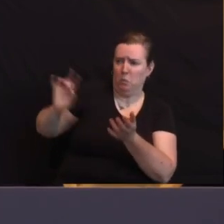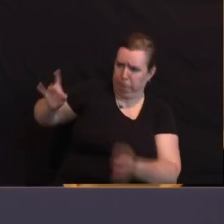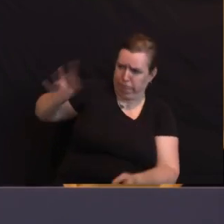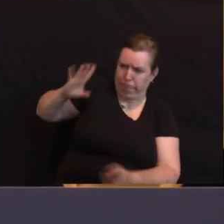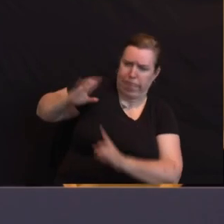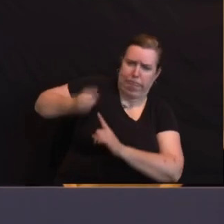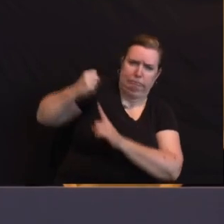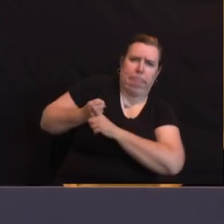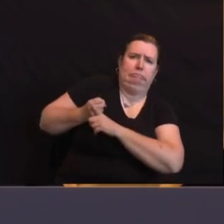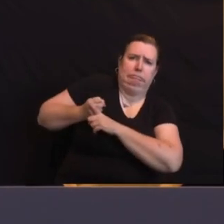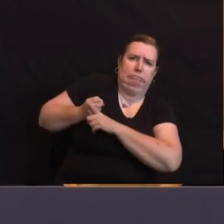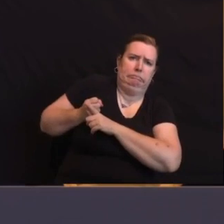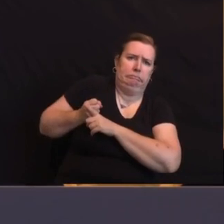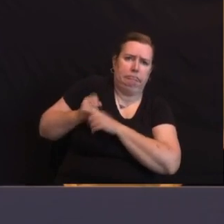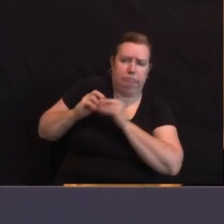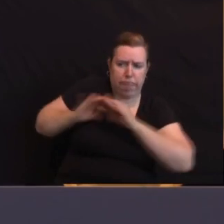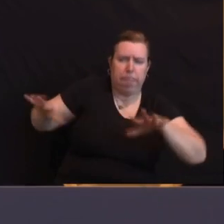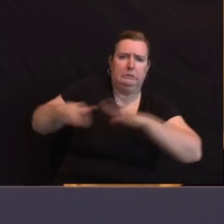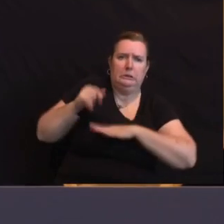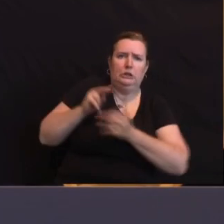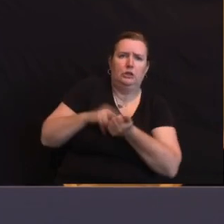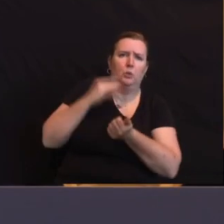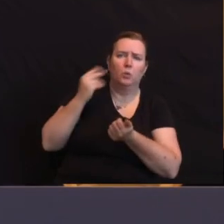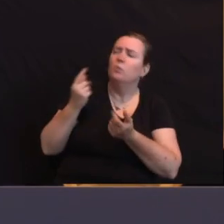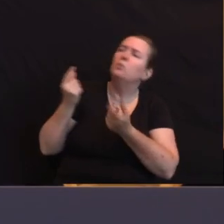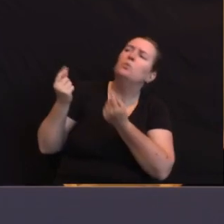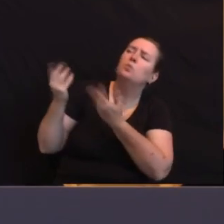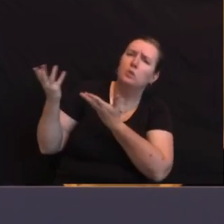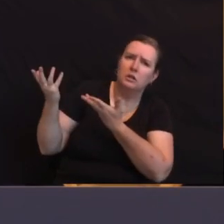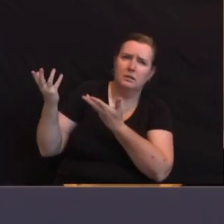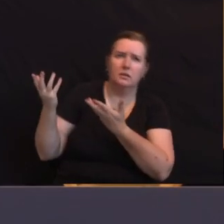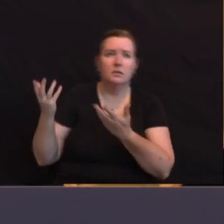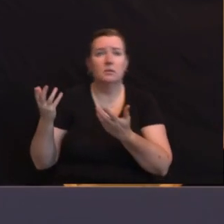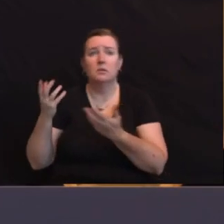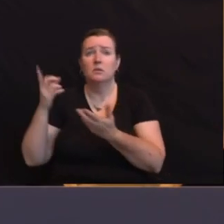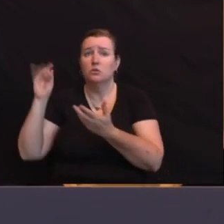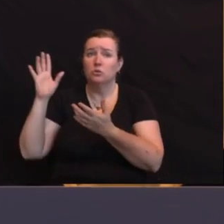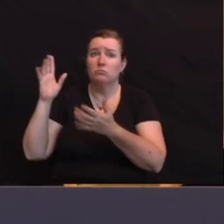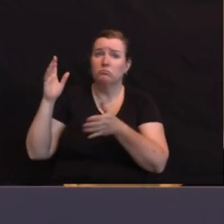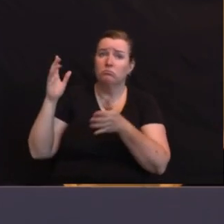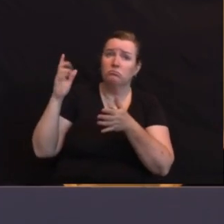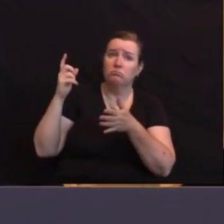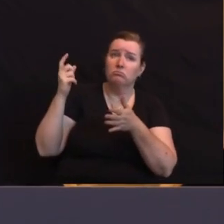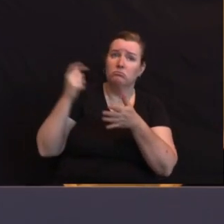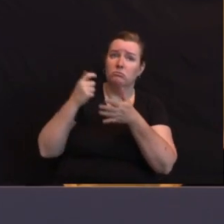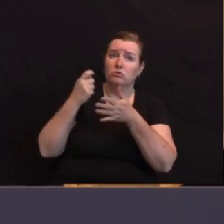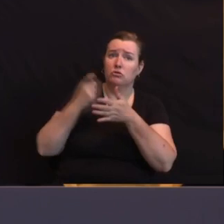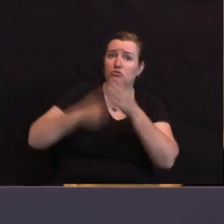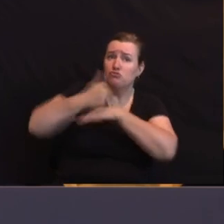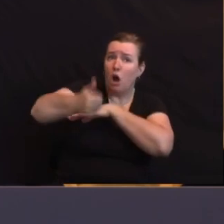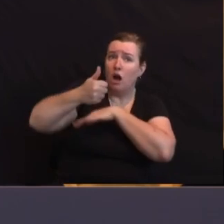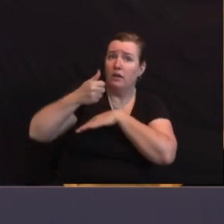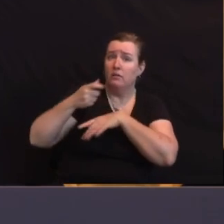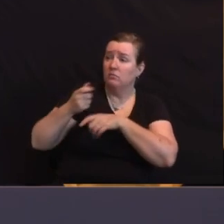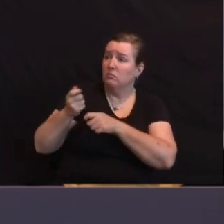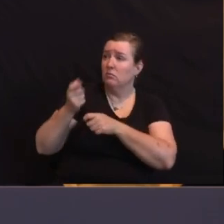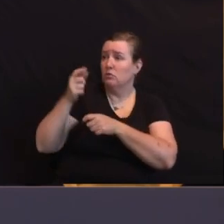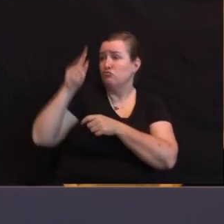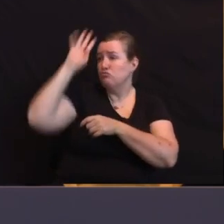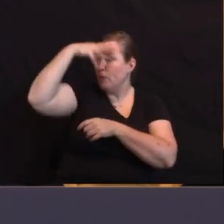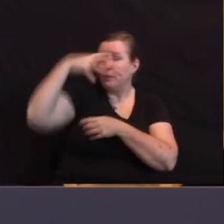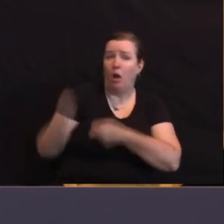for the governor, has the Trump National Golf Club been cited for any EO, executive order violations, for the president's October